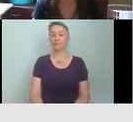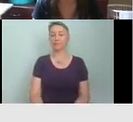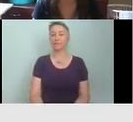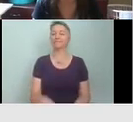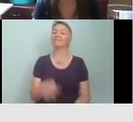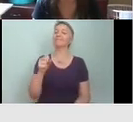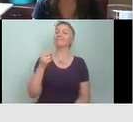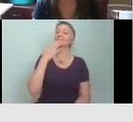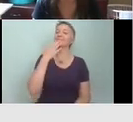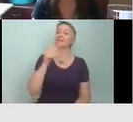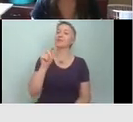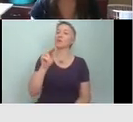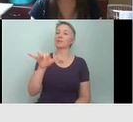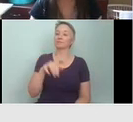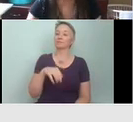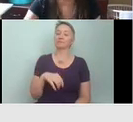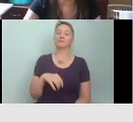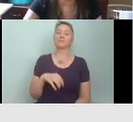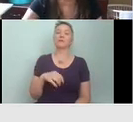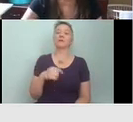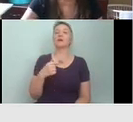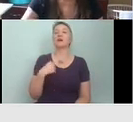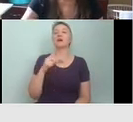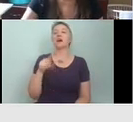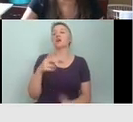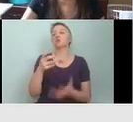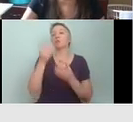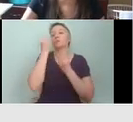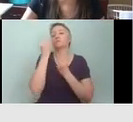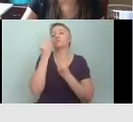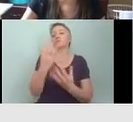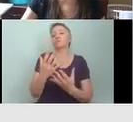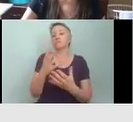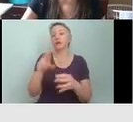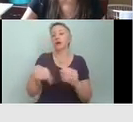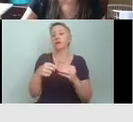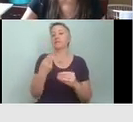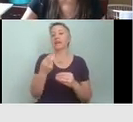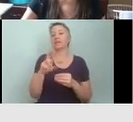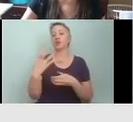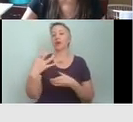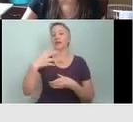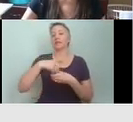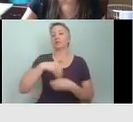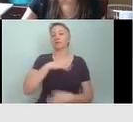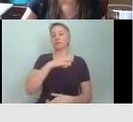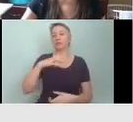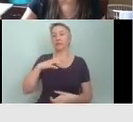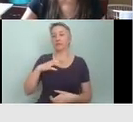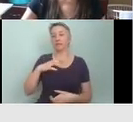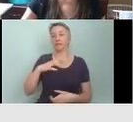Yes, thank you, Tony. I just wanted to give an update on the HR engagement committee that has been formed.